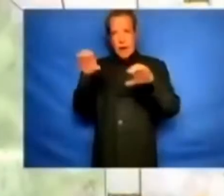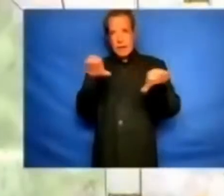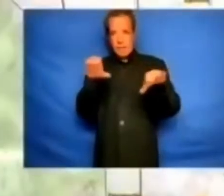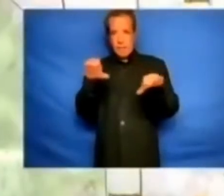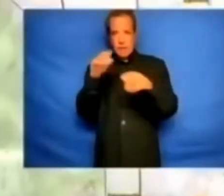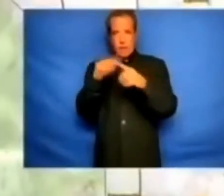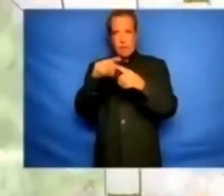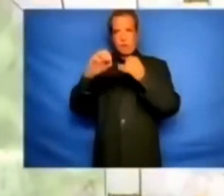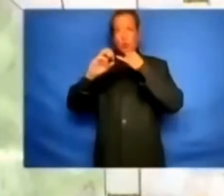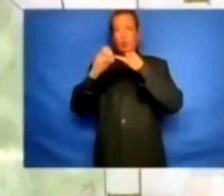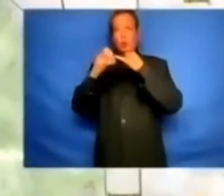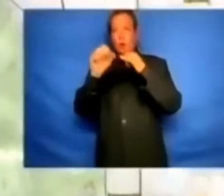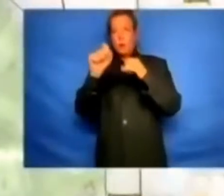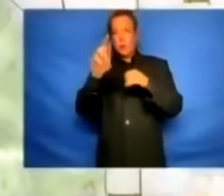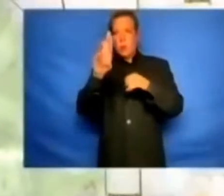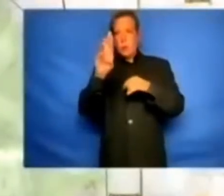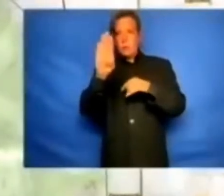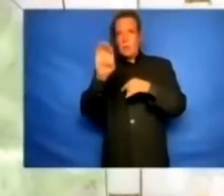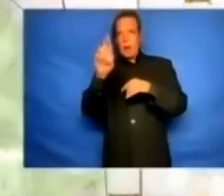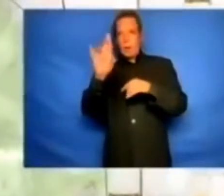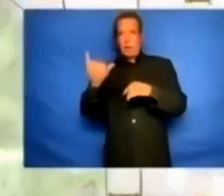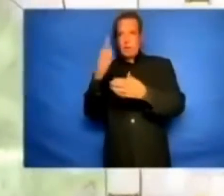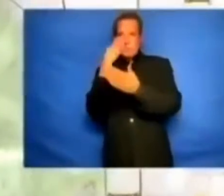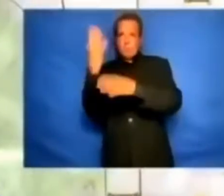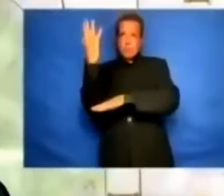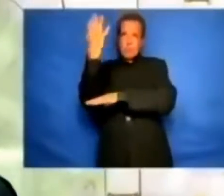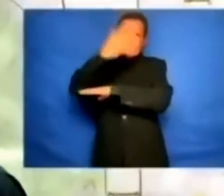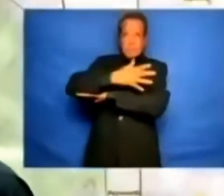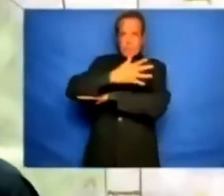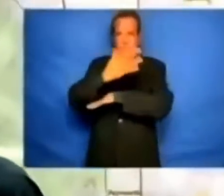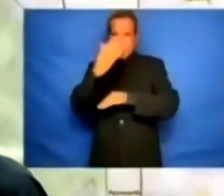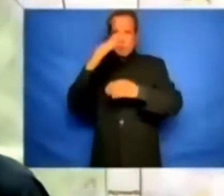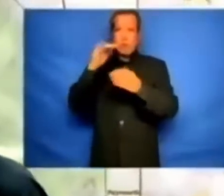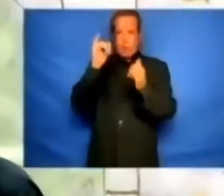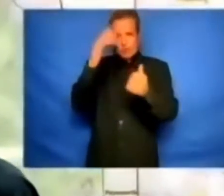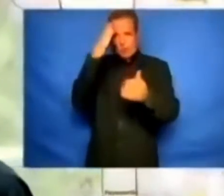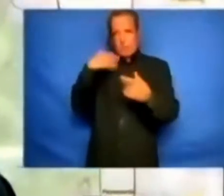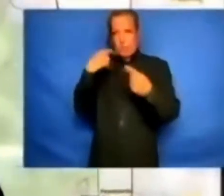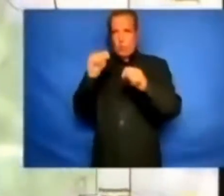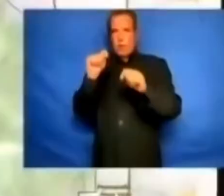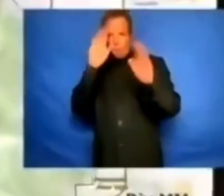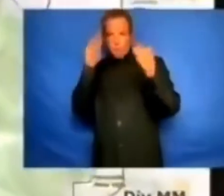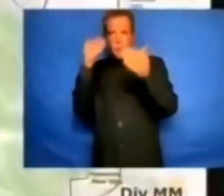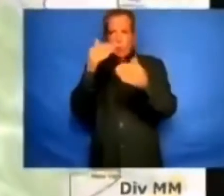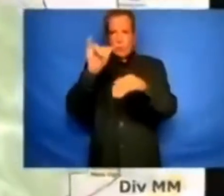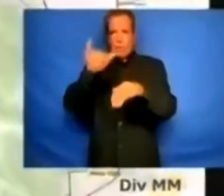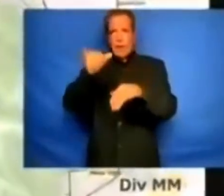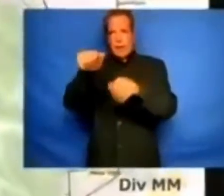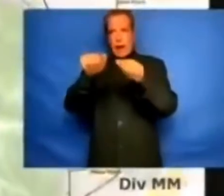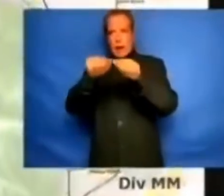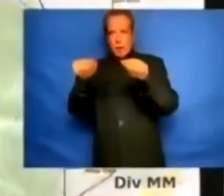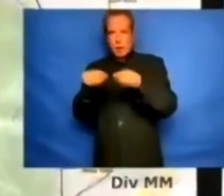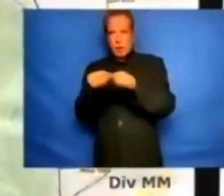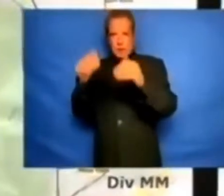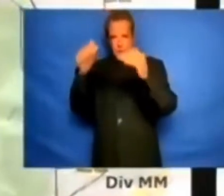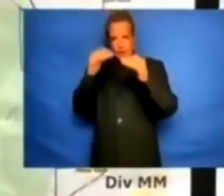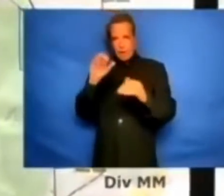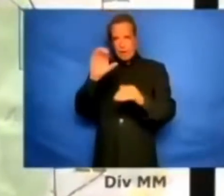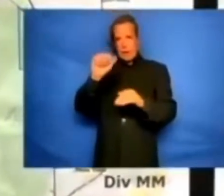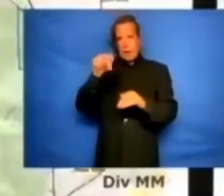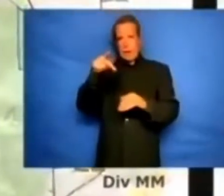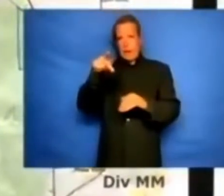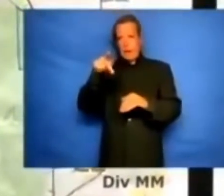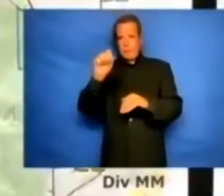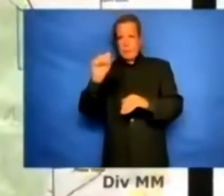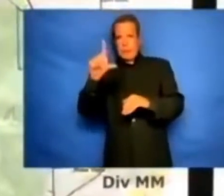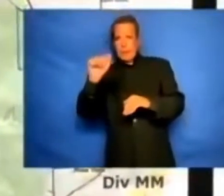heavy pocket of timber. That's why we're really putting some emphasis on this area. As we move down into Caples Lake, Everything continues to hold on the